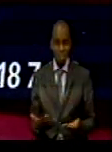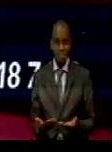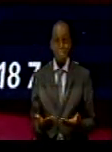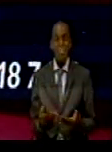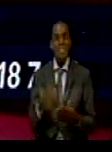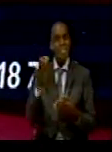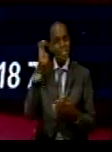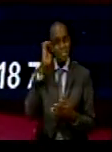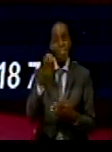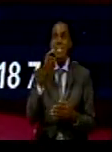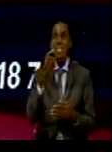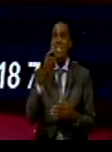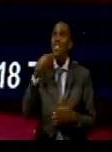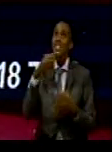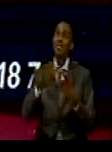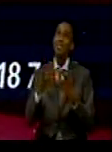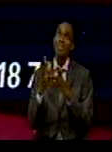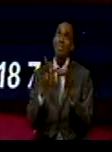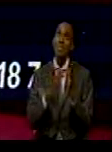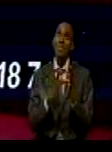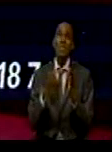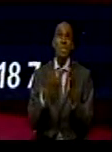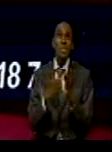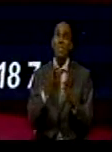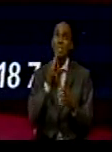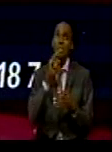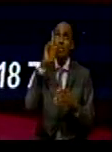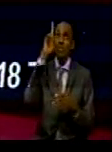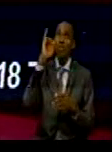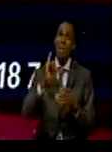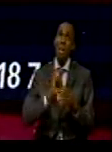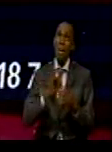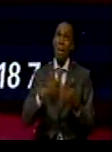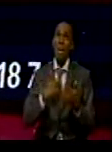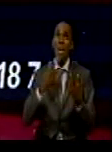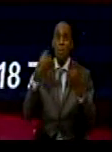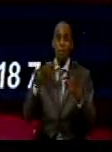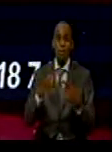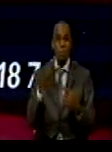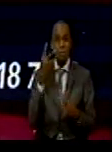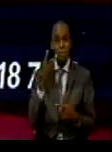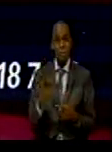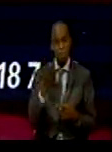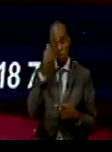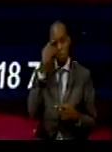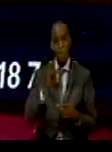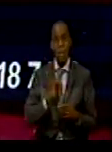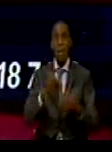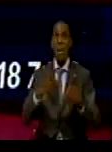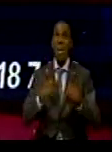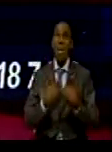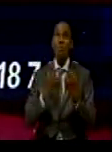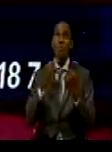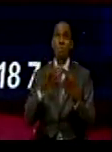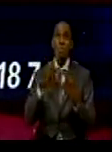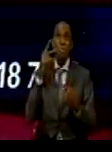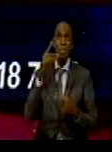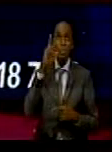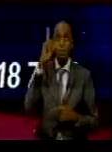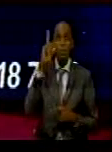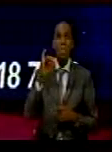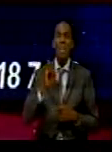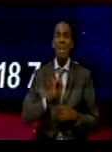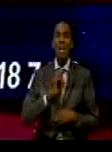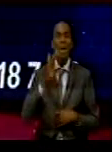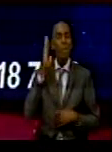Jesus that it is you that I have come to see. And because I have come to see you, I will